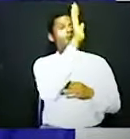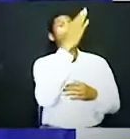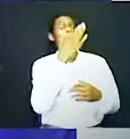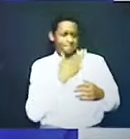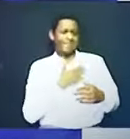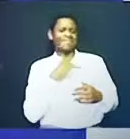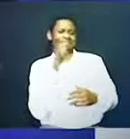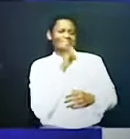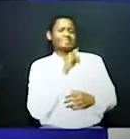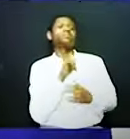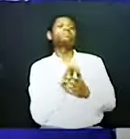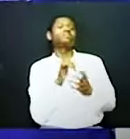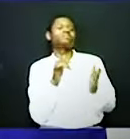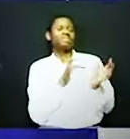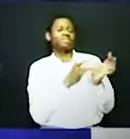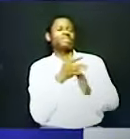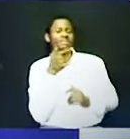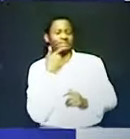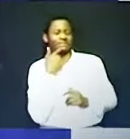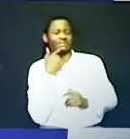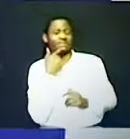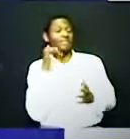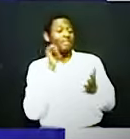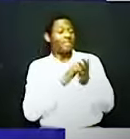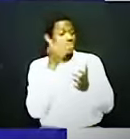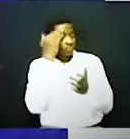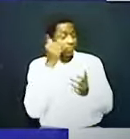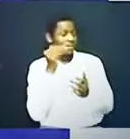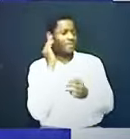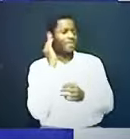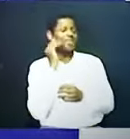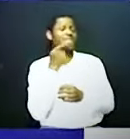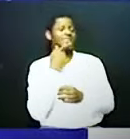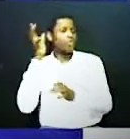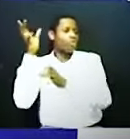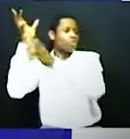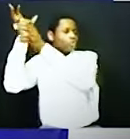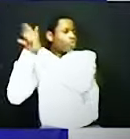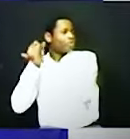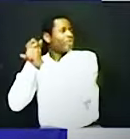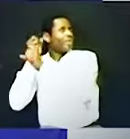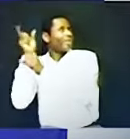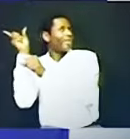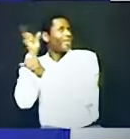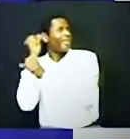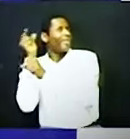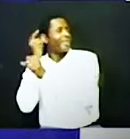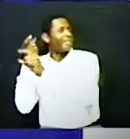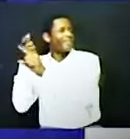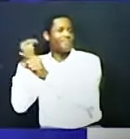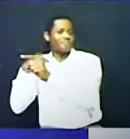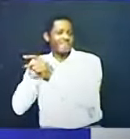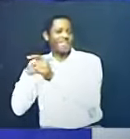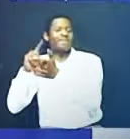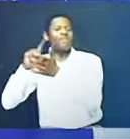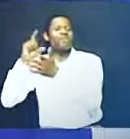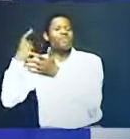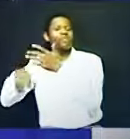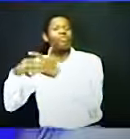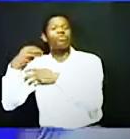Jesus. That is why I said the Spirit will receive from me what he will make known to you.